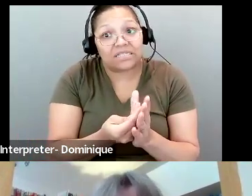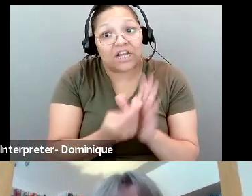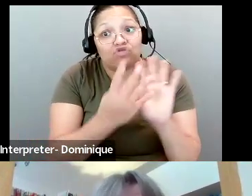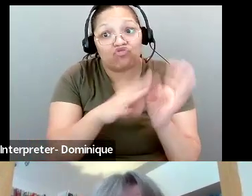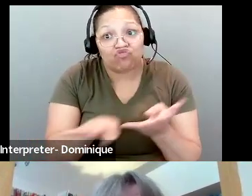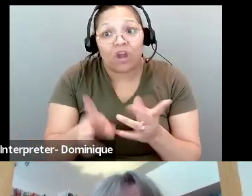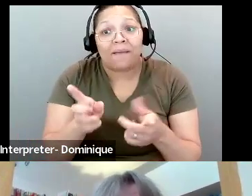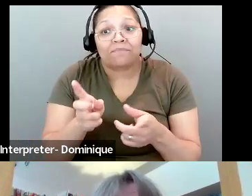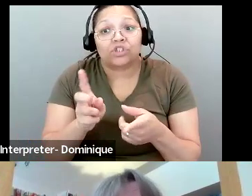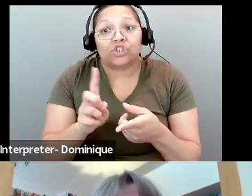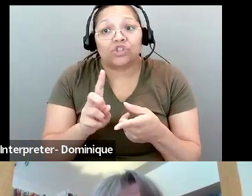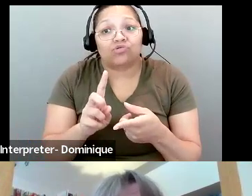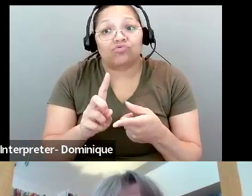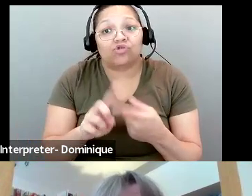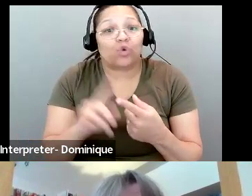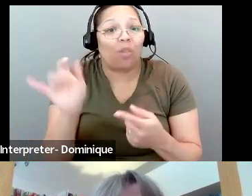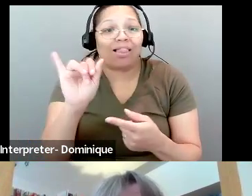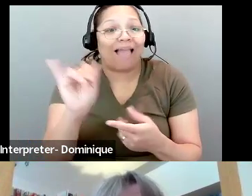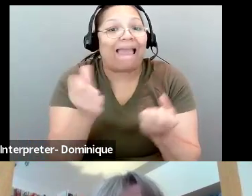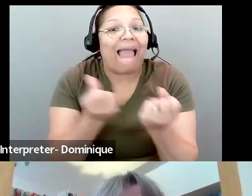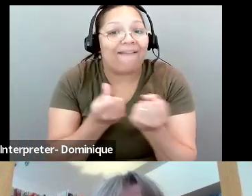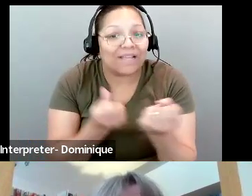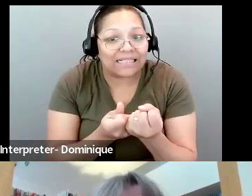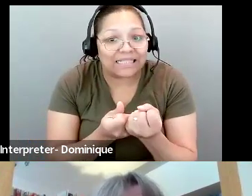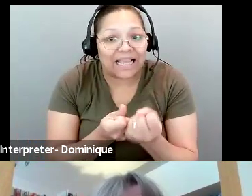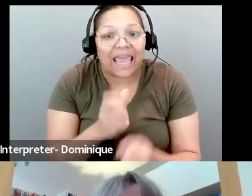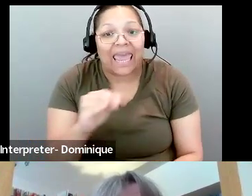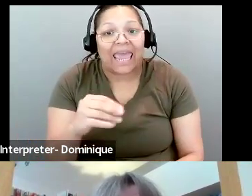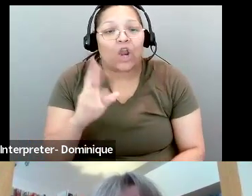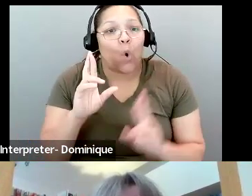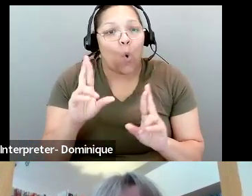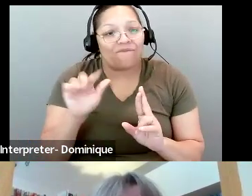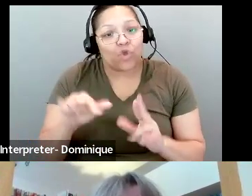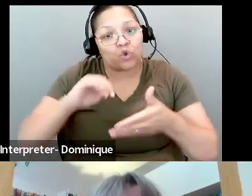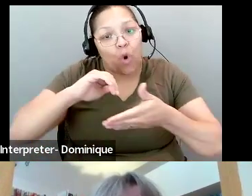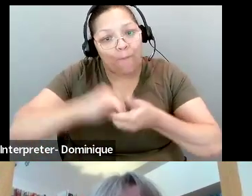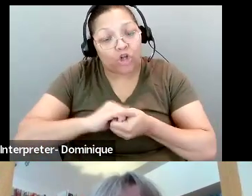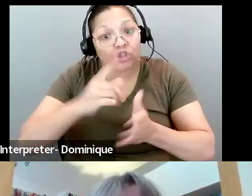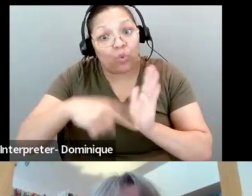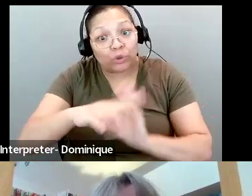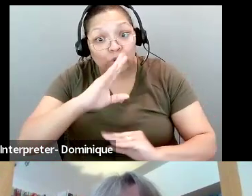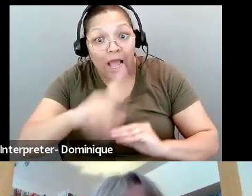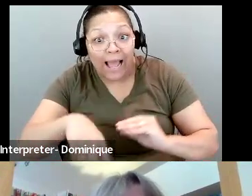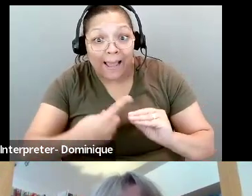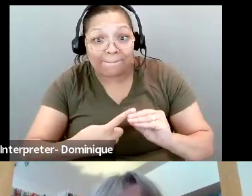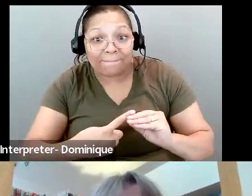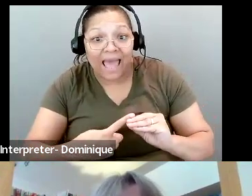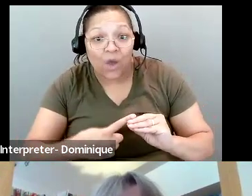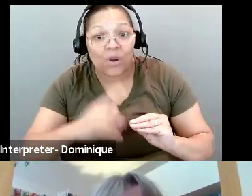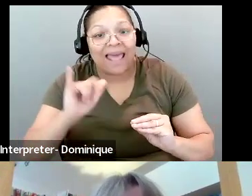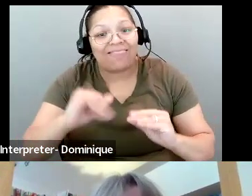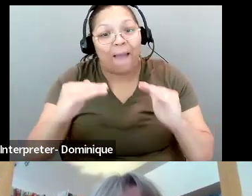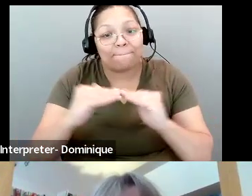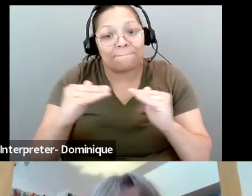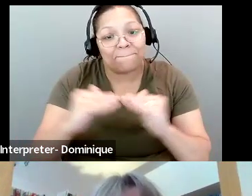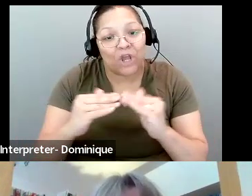specific to some of the things that we've done, like advocacy, and hopefully these kind of partnerships that you're talking about and that peer support, whether